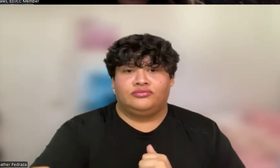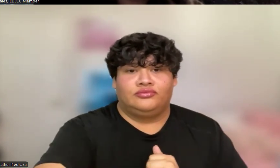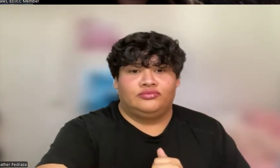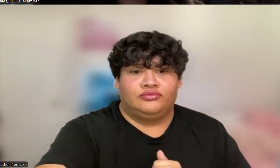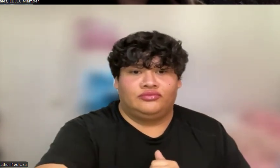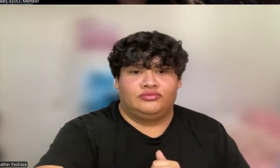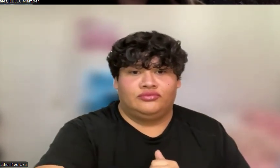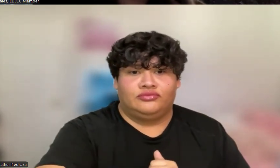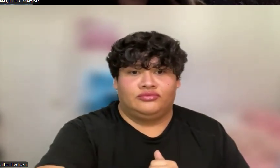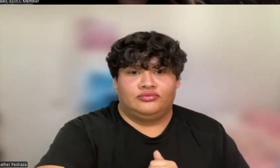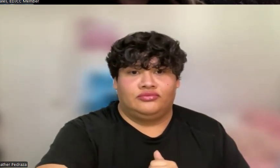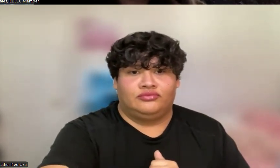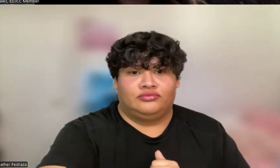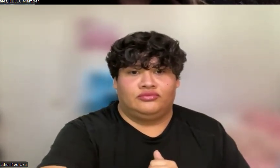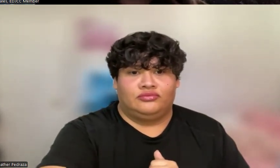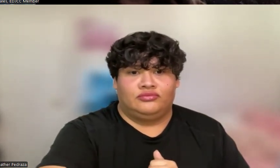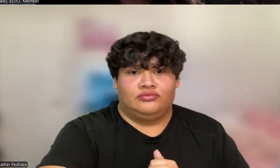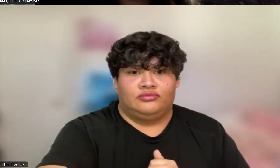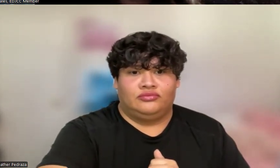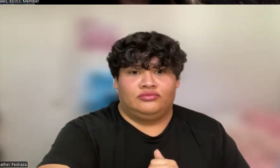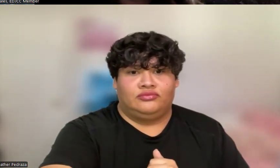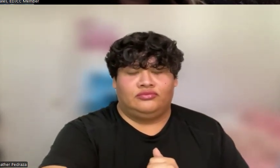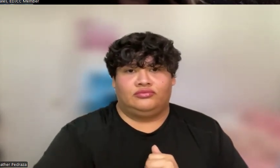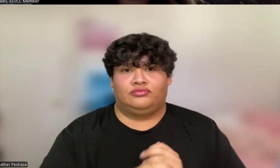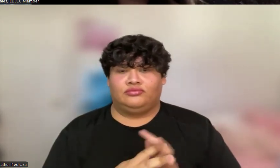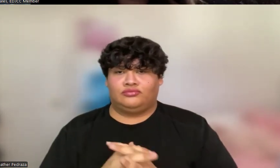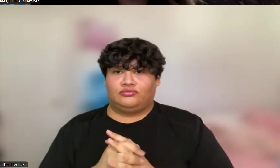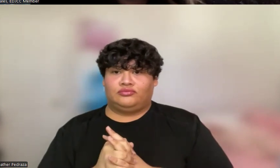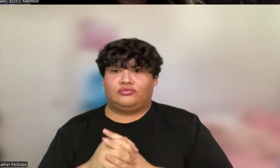like probate conservatorship, elder and dependent